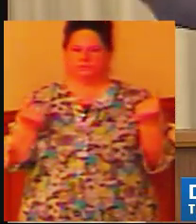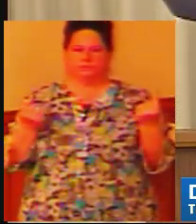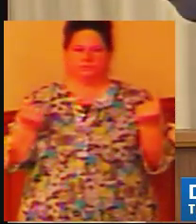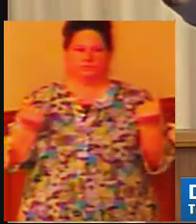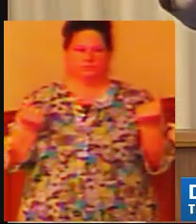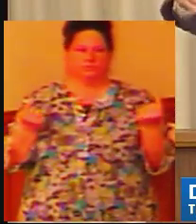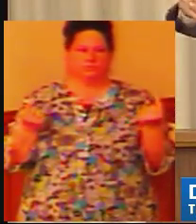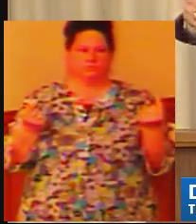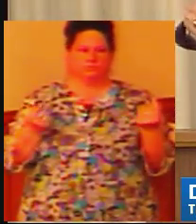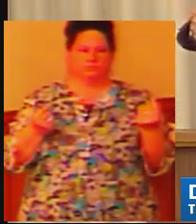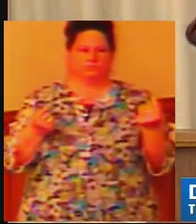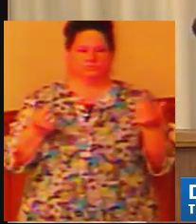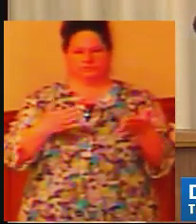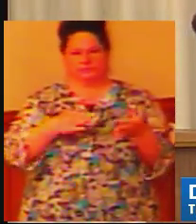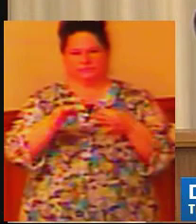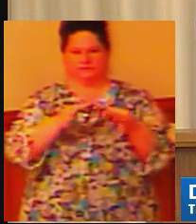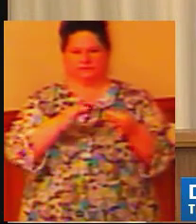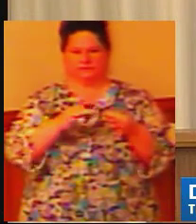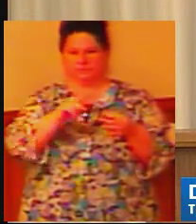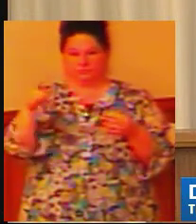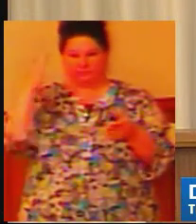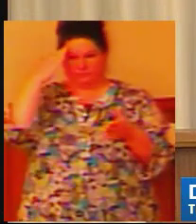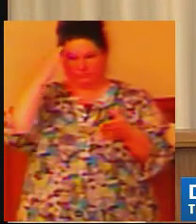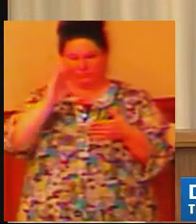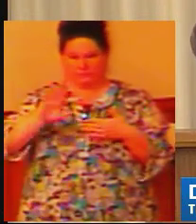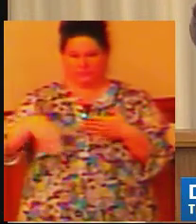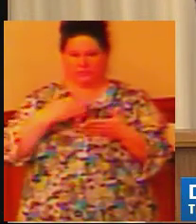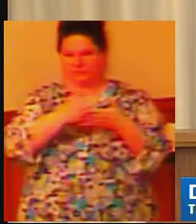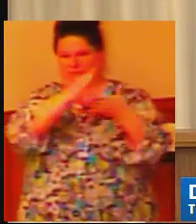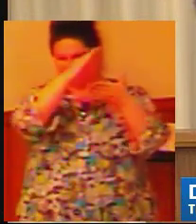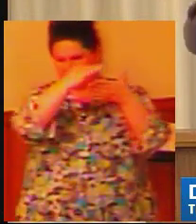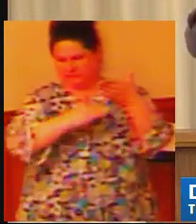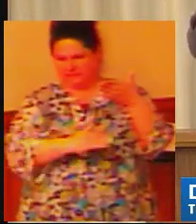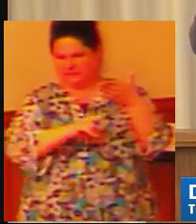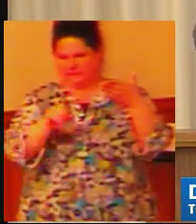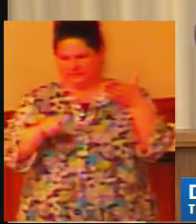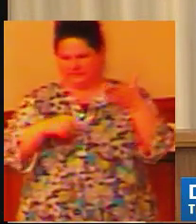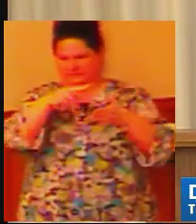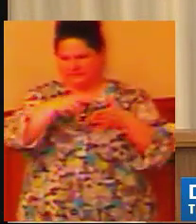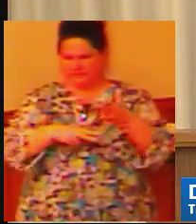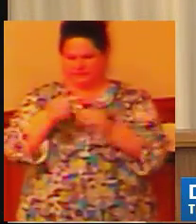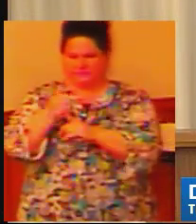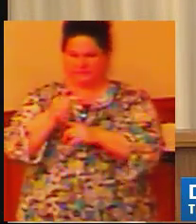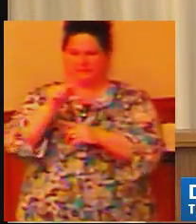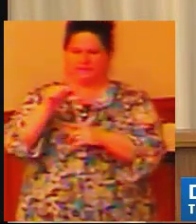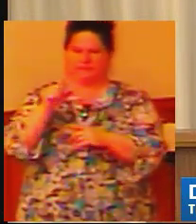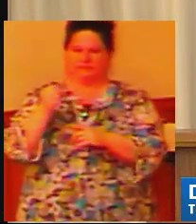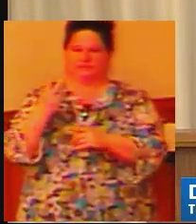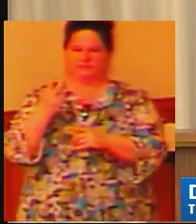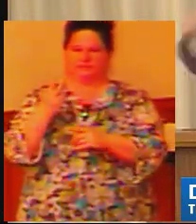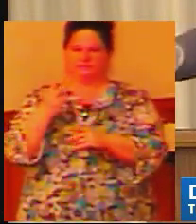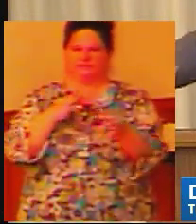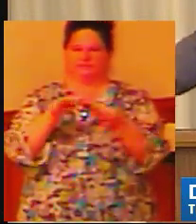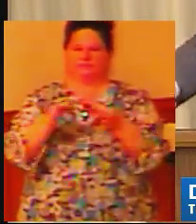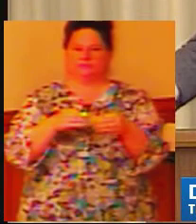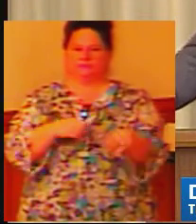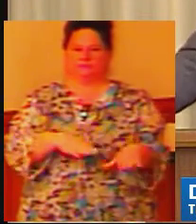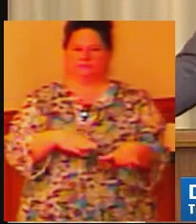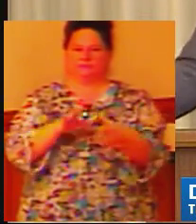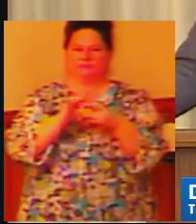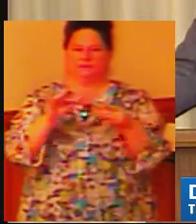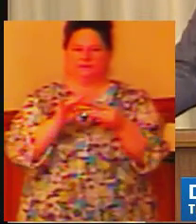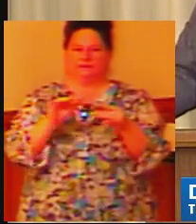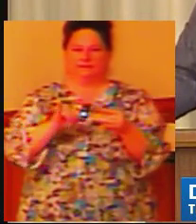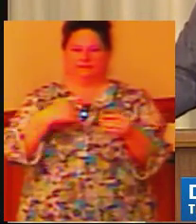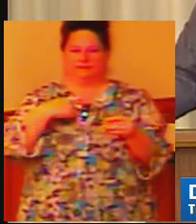this whole thing. If you don't know what I'm talking about, the whole thing, you have to read it. Acts 2 tells you the rest of it, the rest of the story